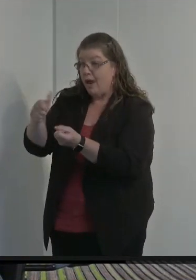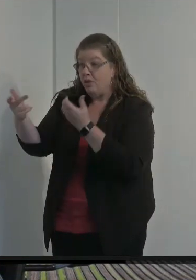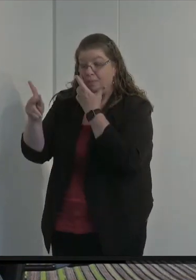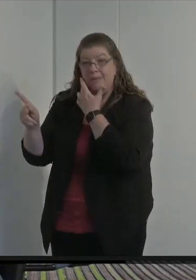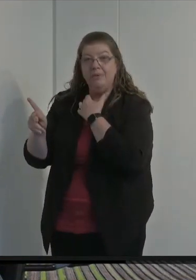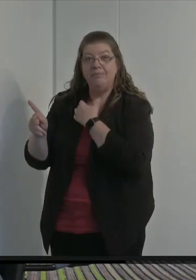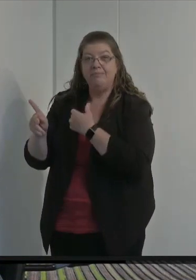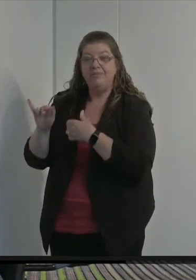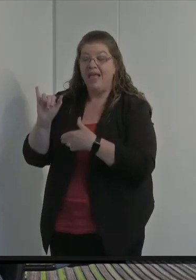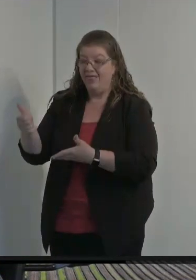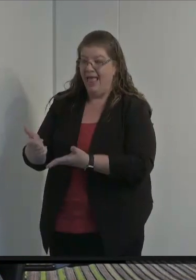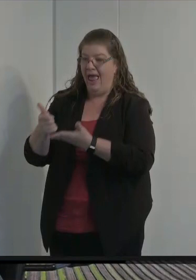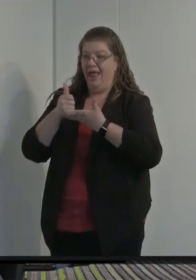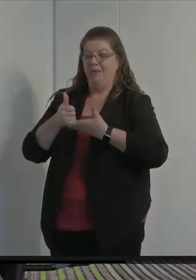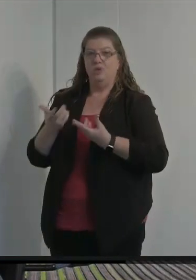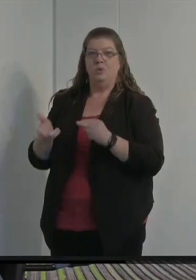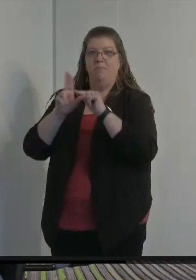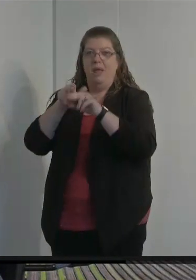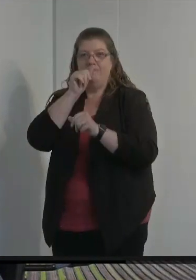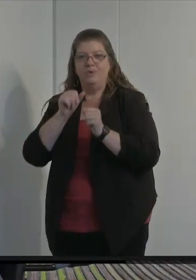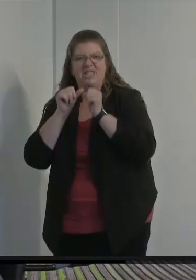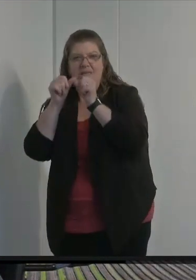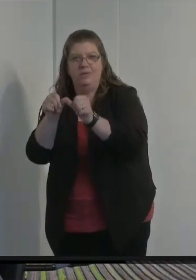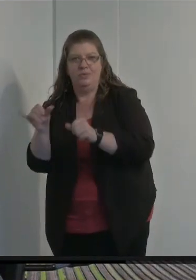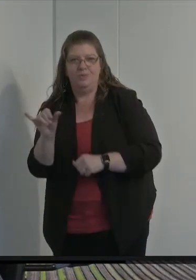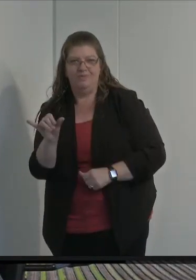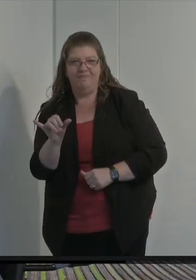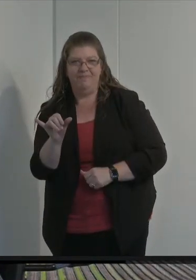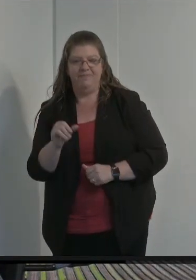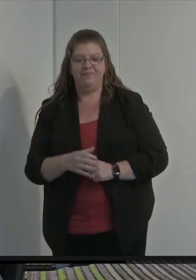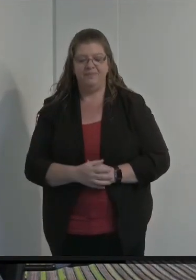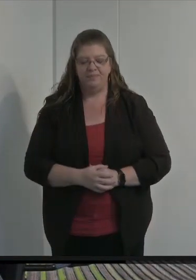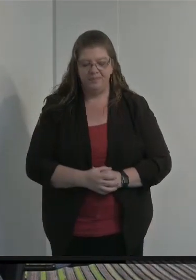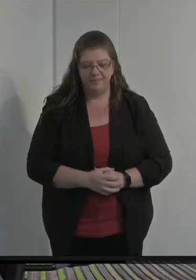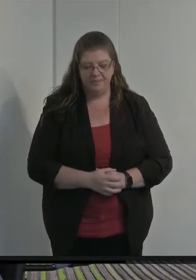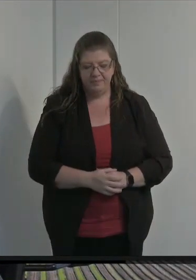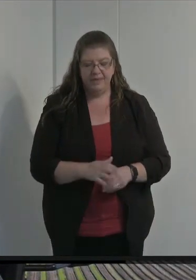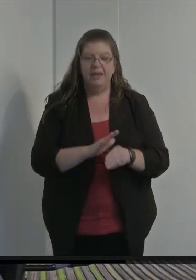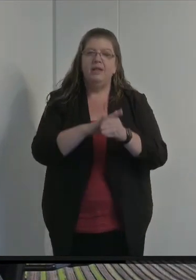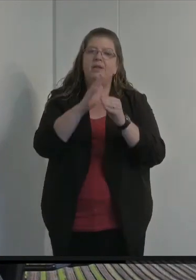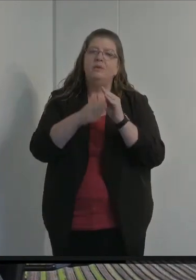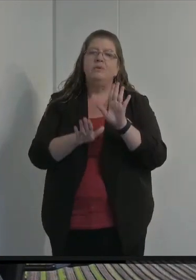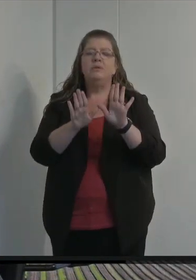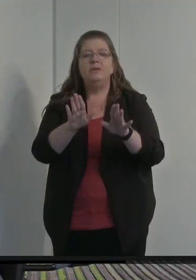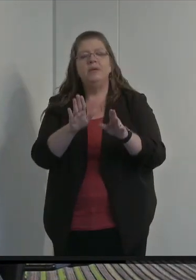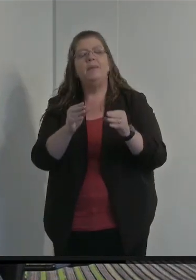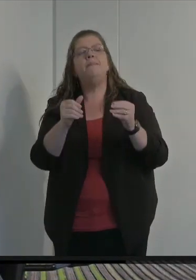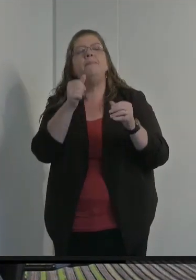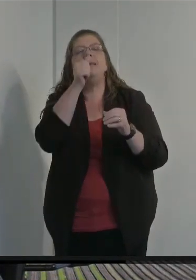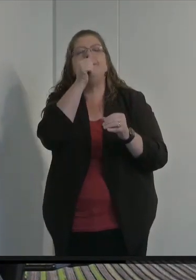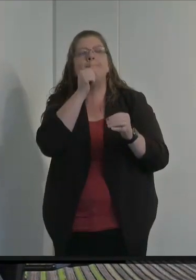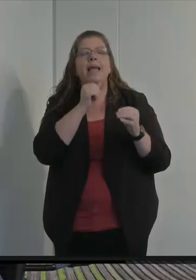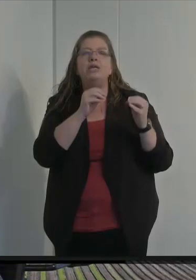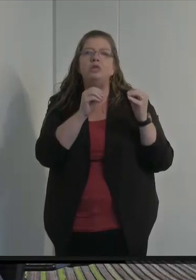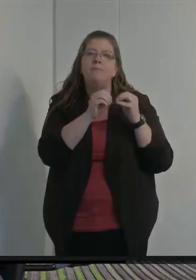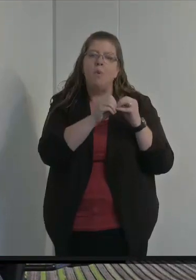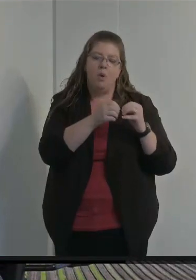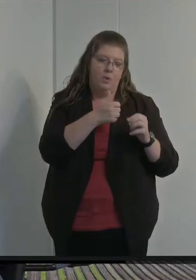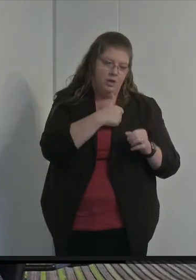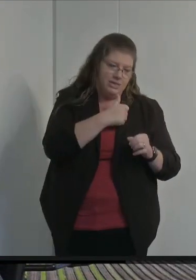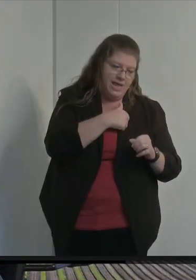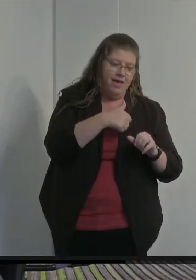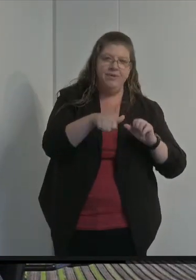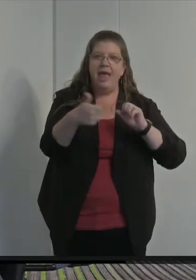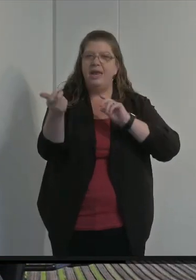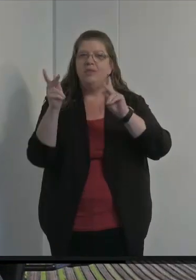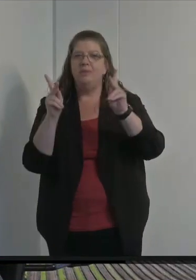This builds resilience. In closing, be extra patient and kind with yourself and others